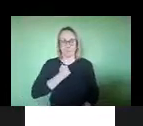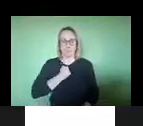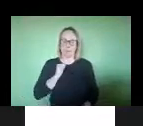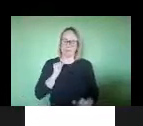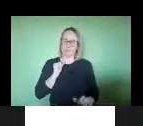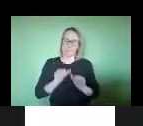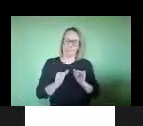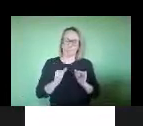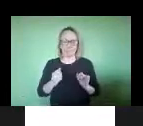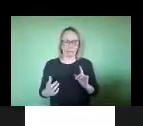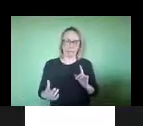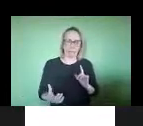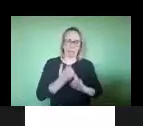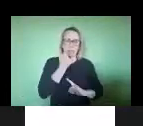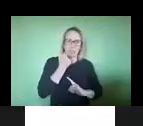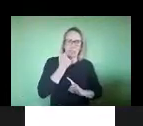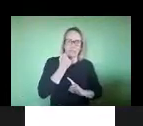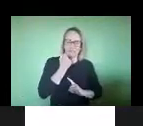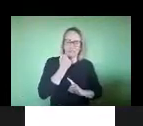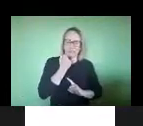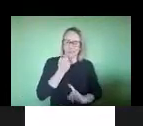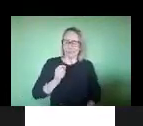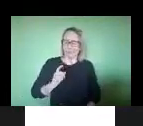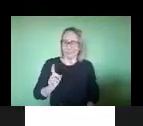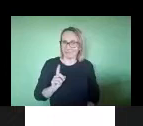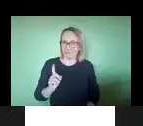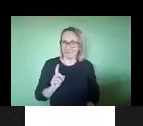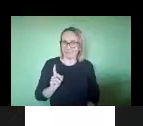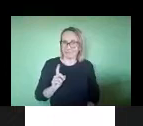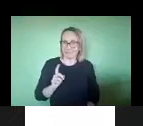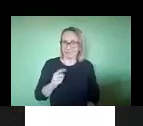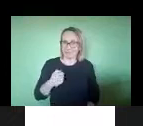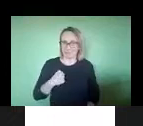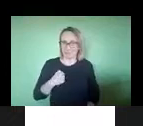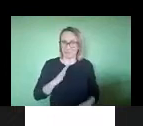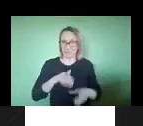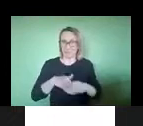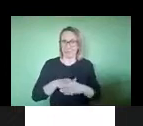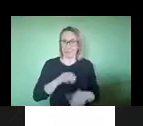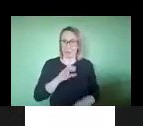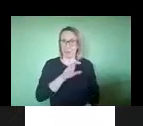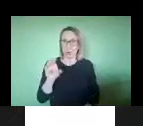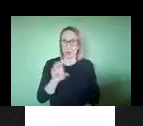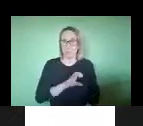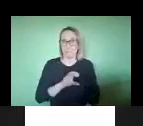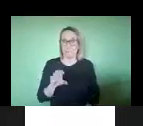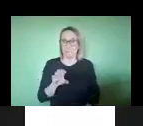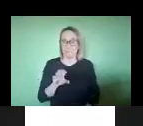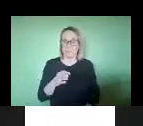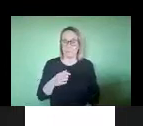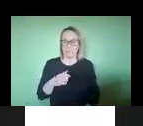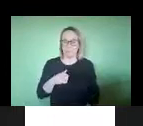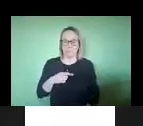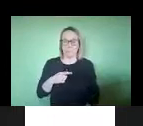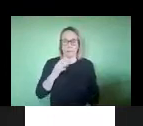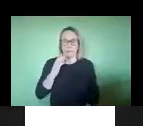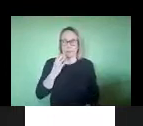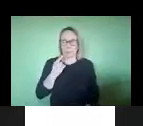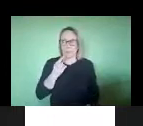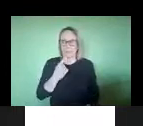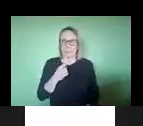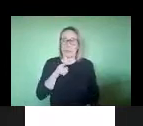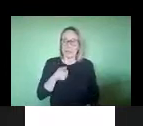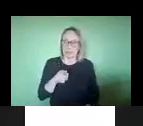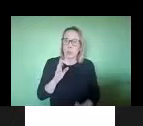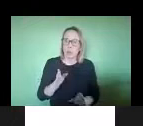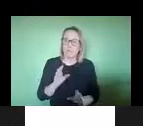achievement was sort of going on to Zoom, because that was a big thing. As soon as they mentioned